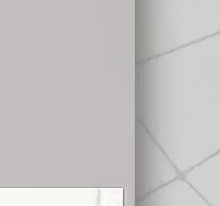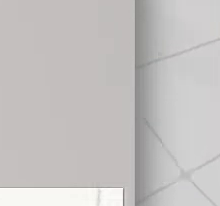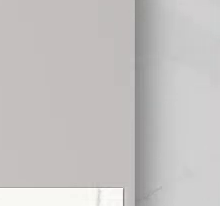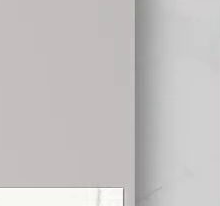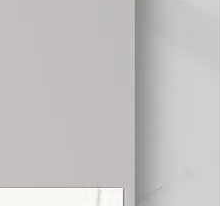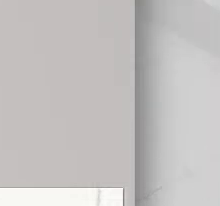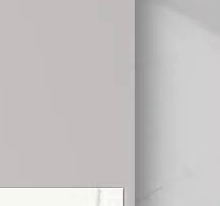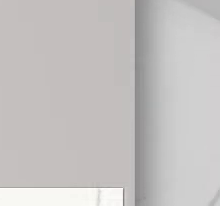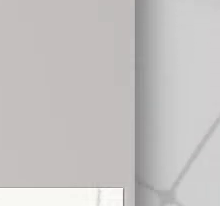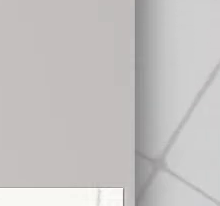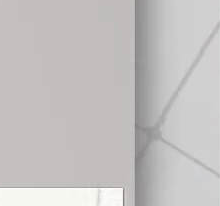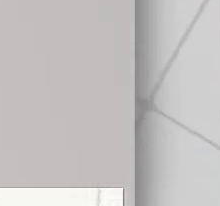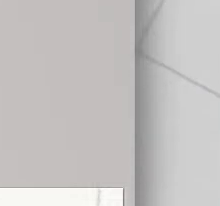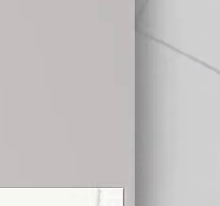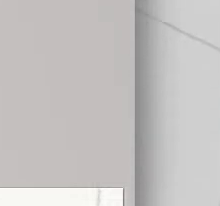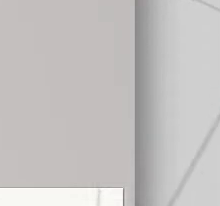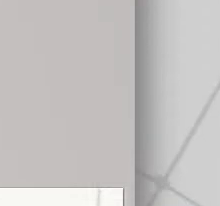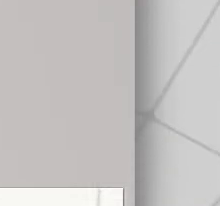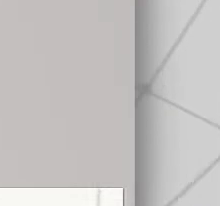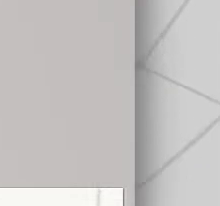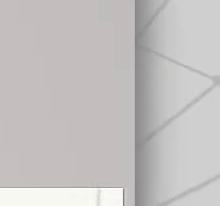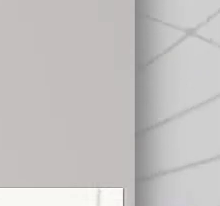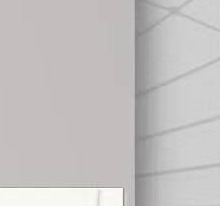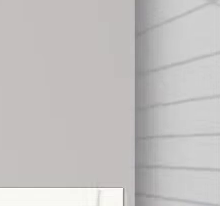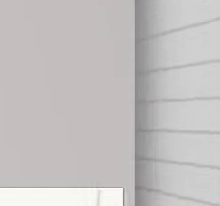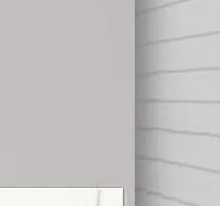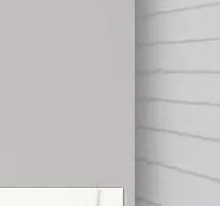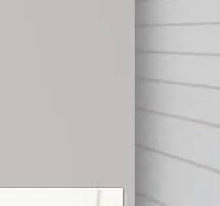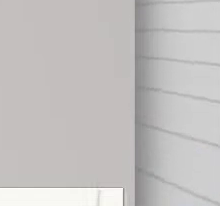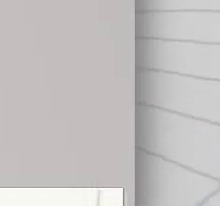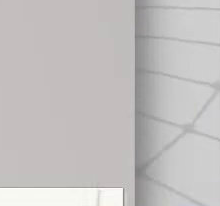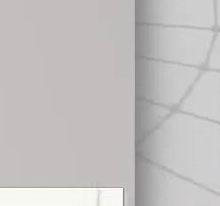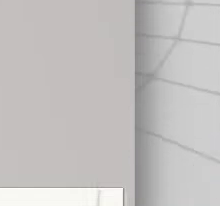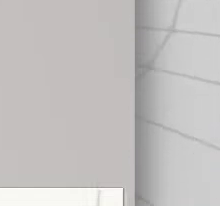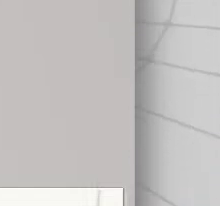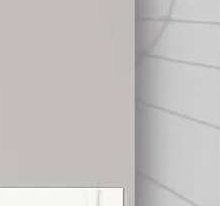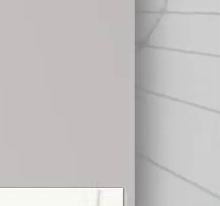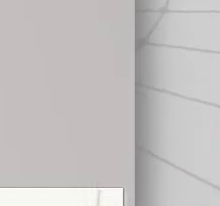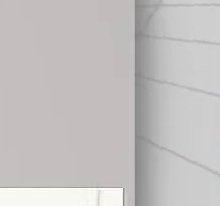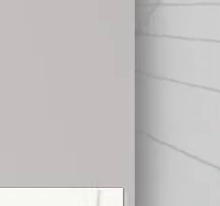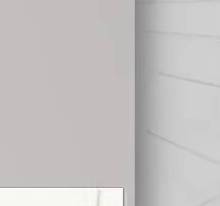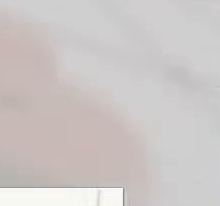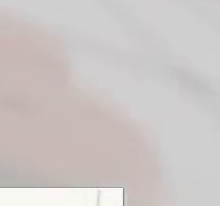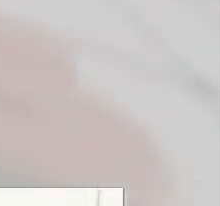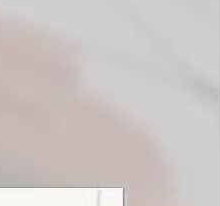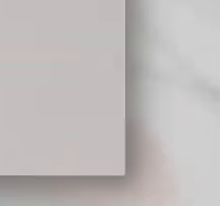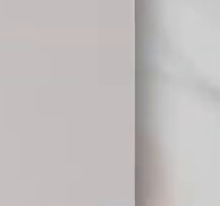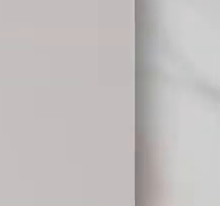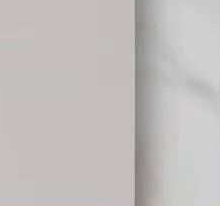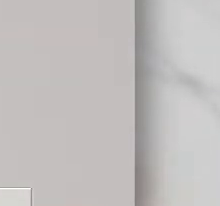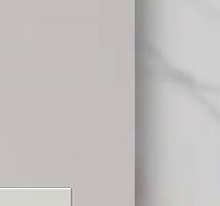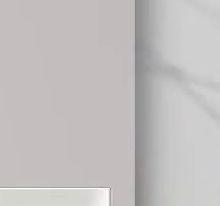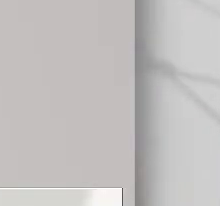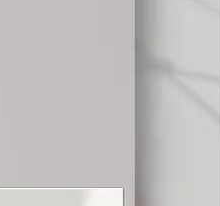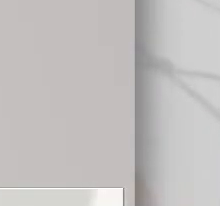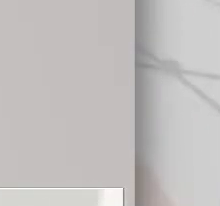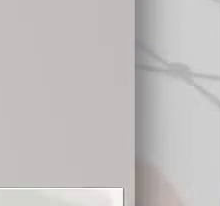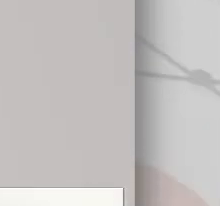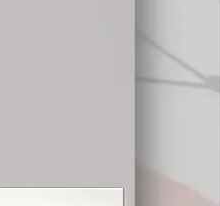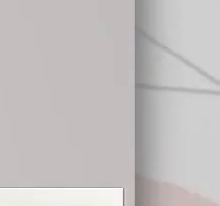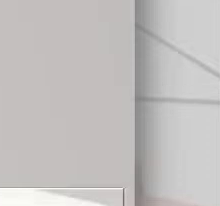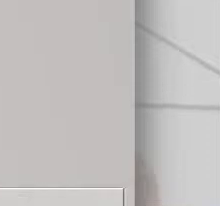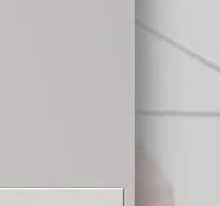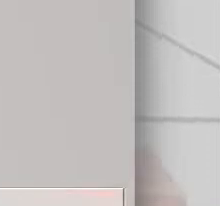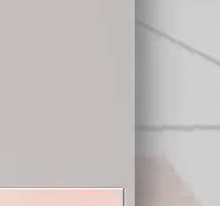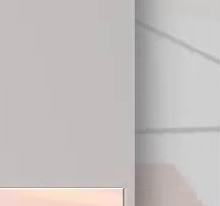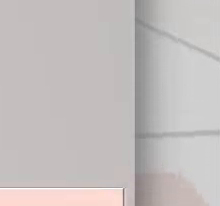of its members to investigate the matter and report to the National Assembly within 14 days. Then the cabinet secretary has